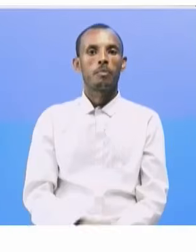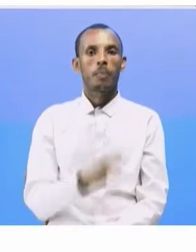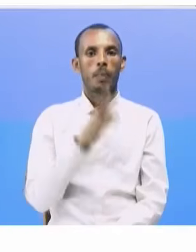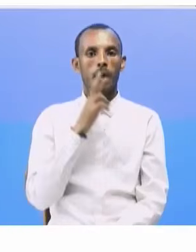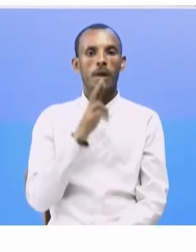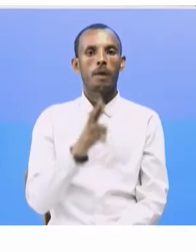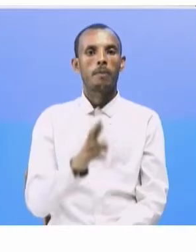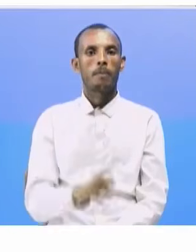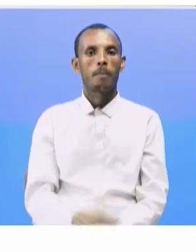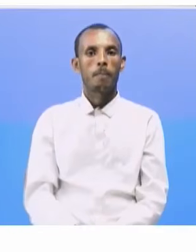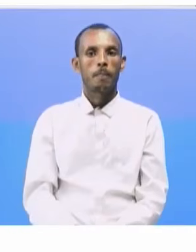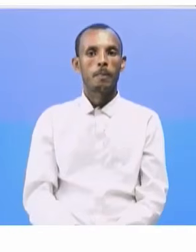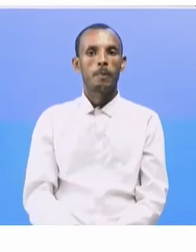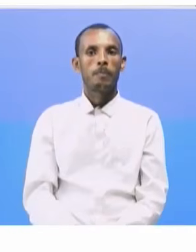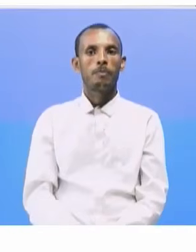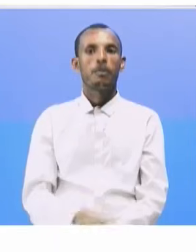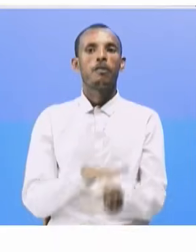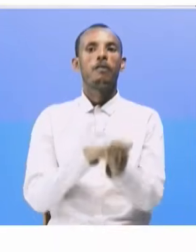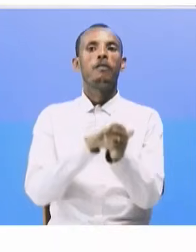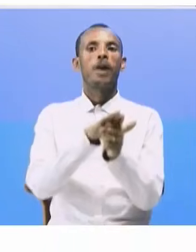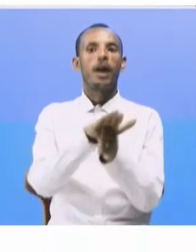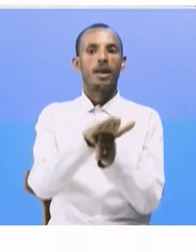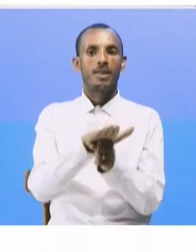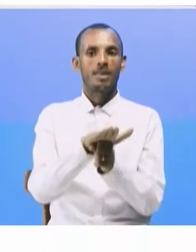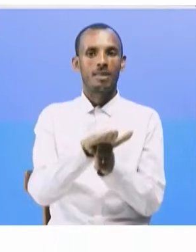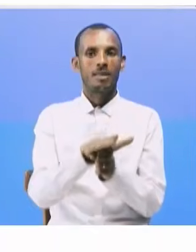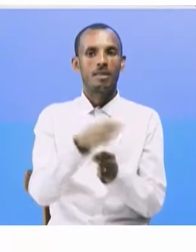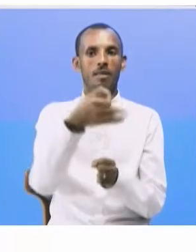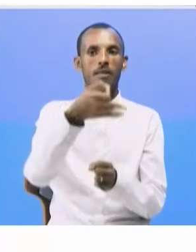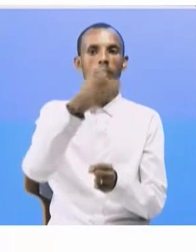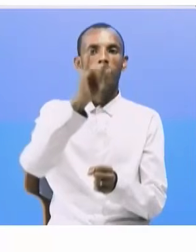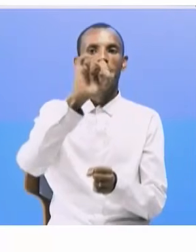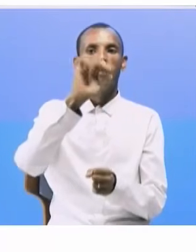are finite